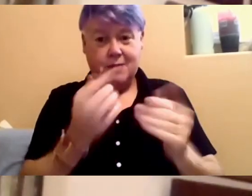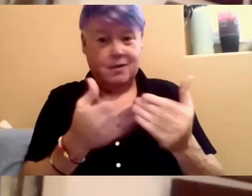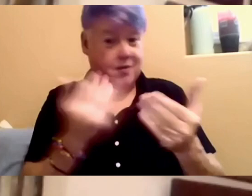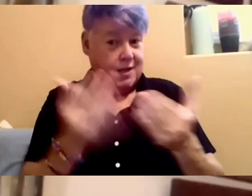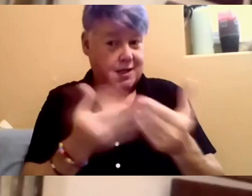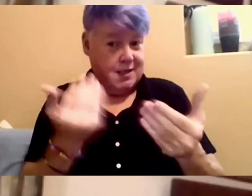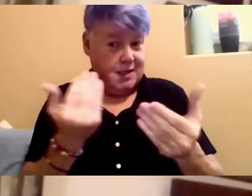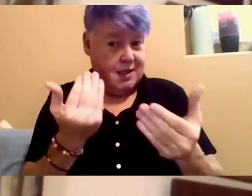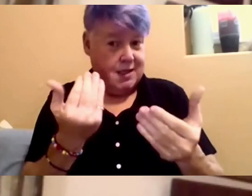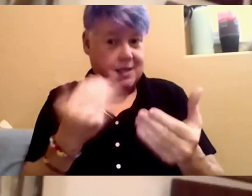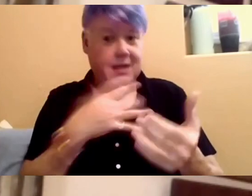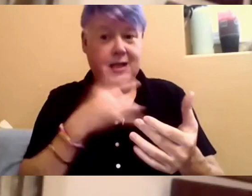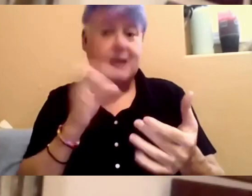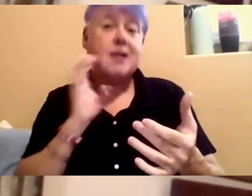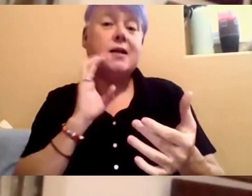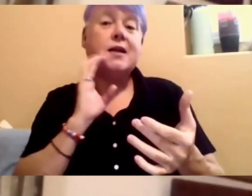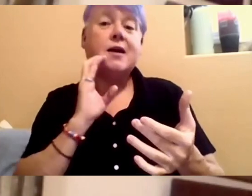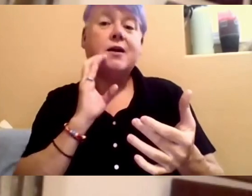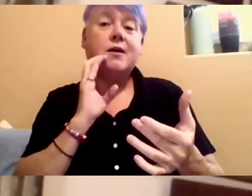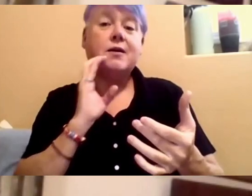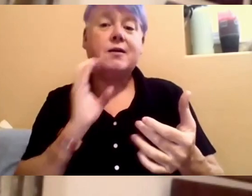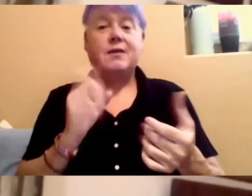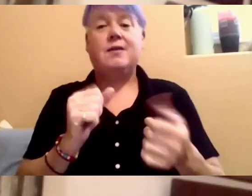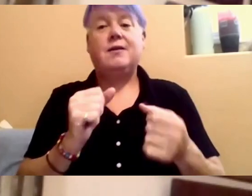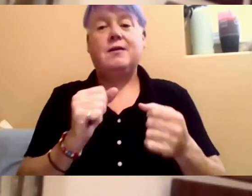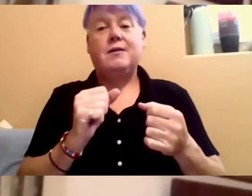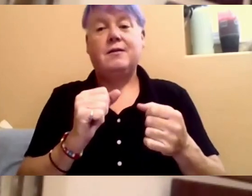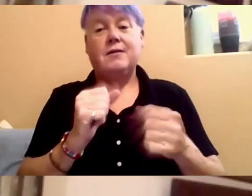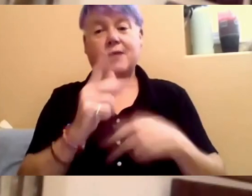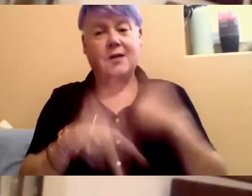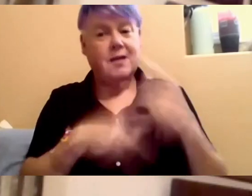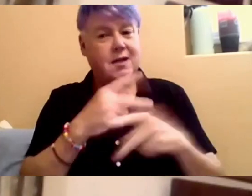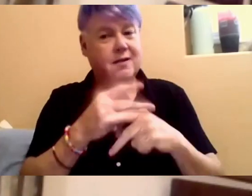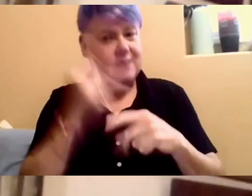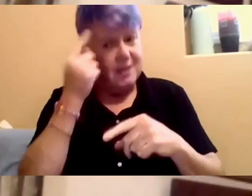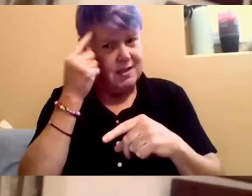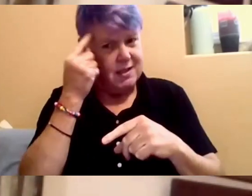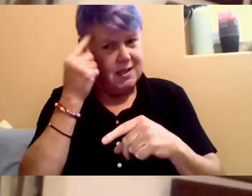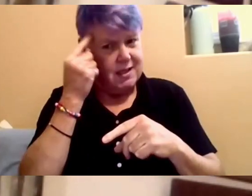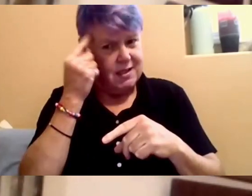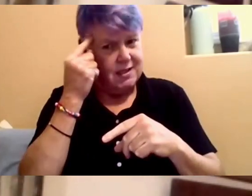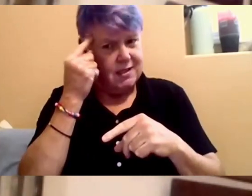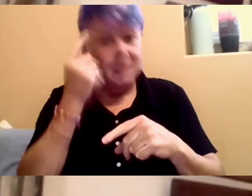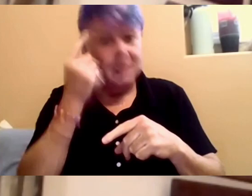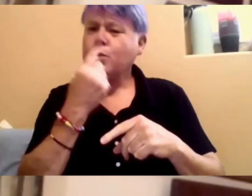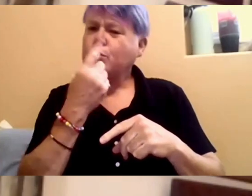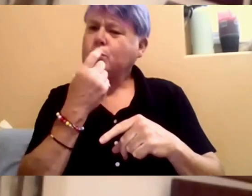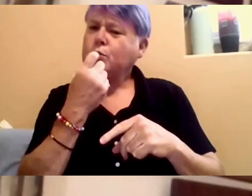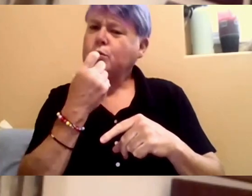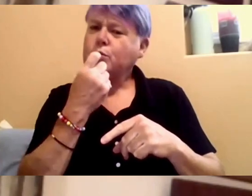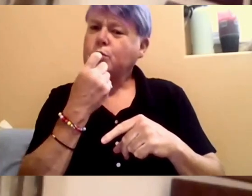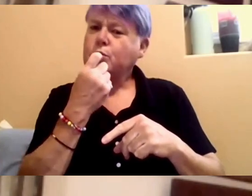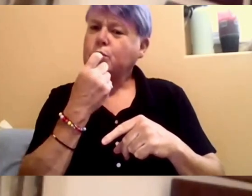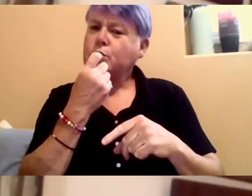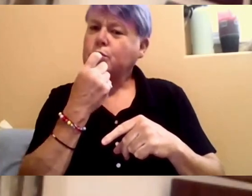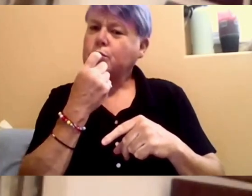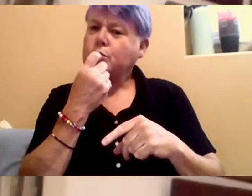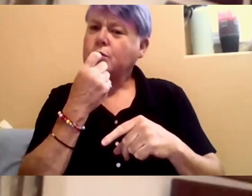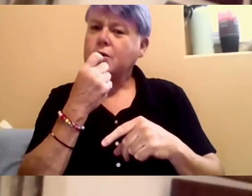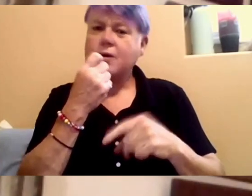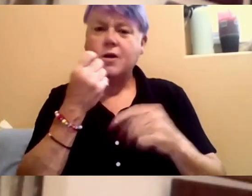like Clara in this case. I kind of got a sense of who she was straight